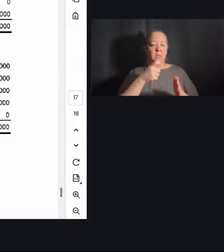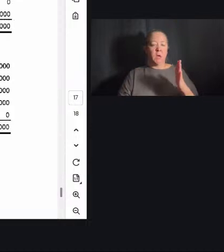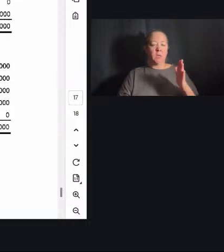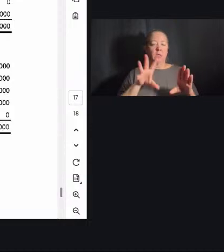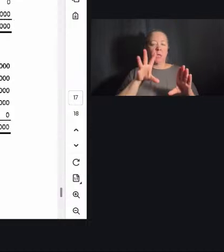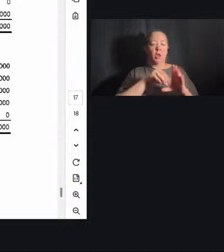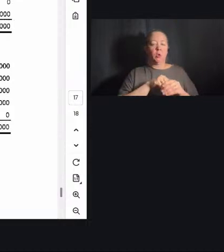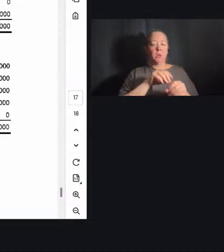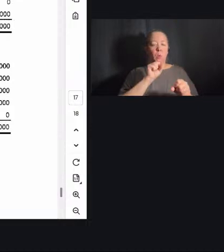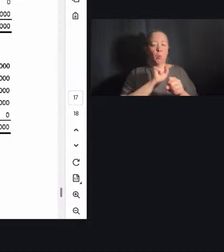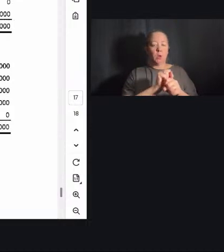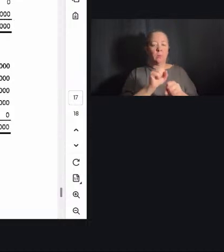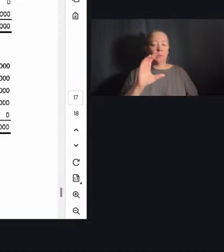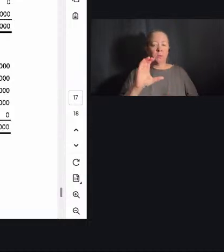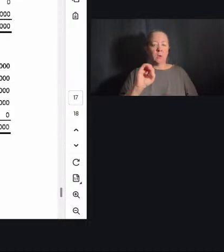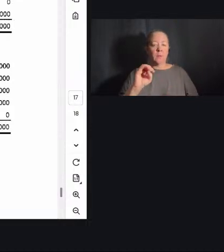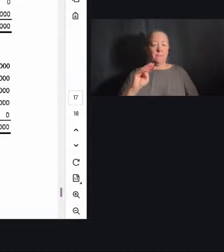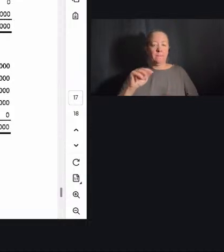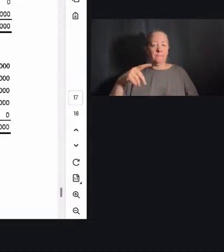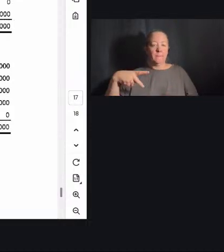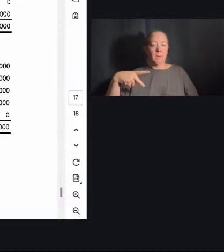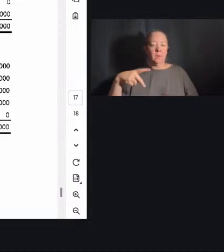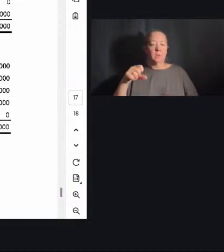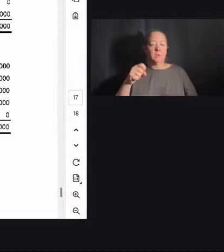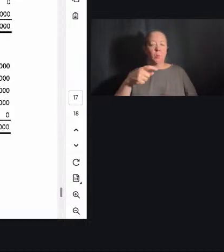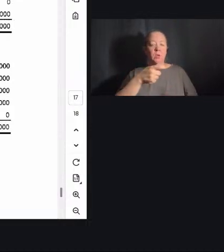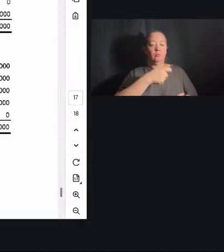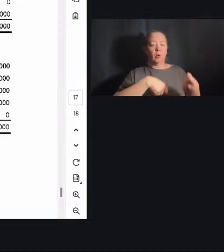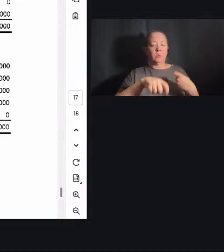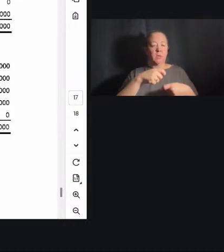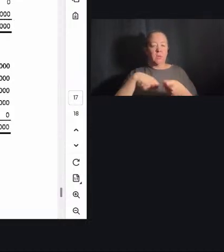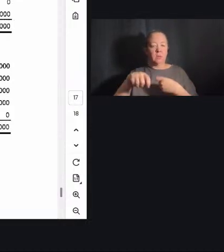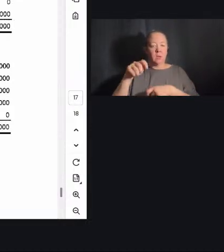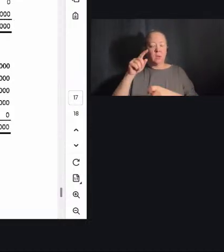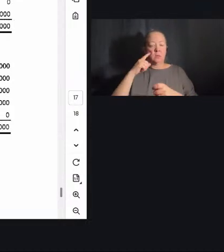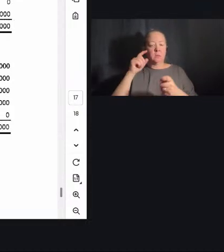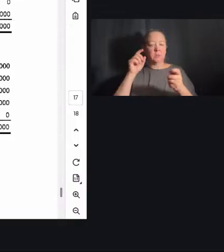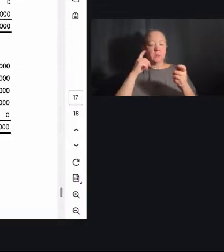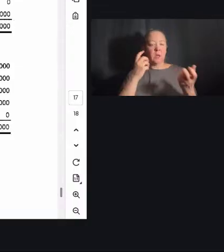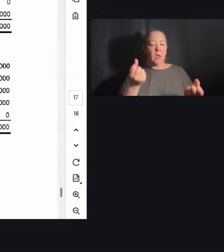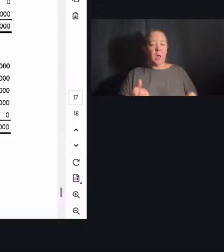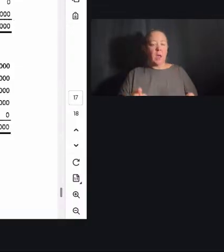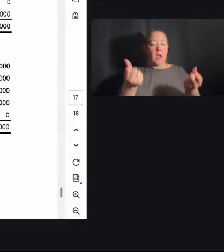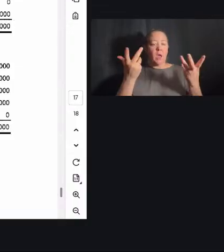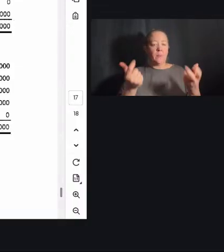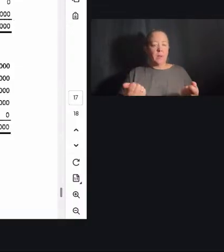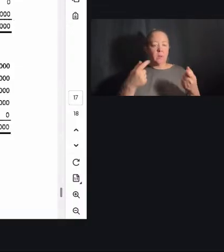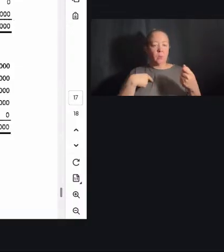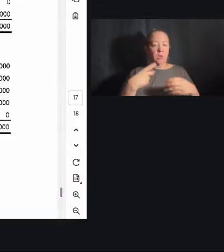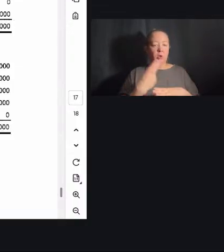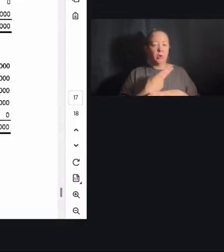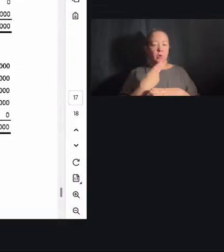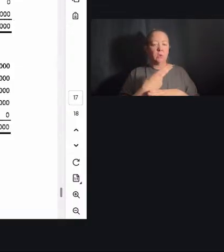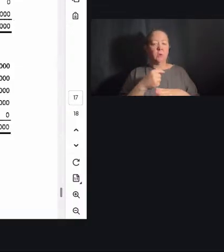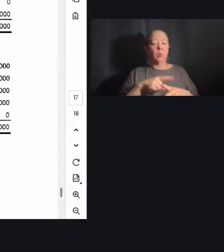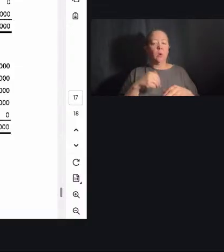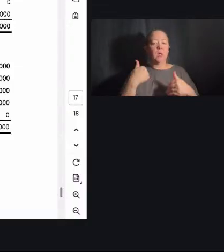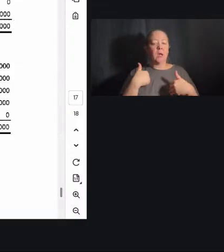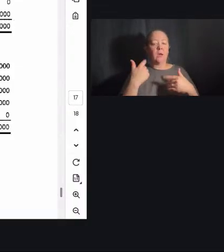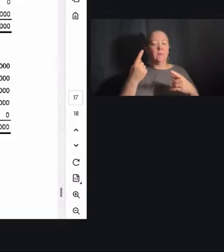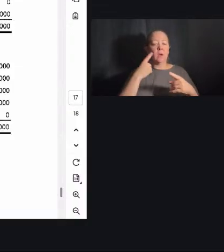that as to how many we use, but for the most part, we do have them on the back of the trash trucks and the yard waste